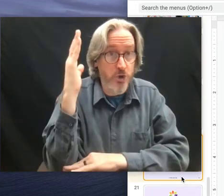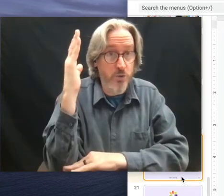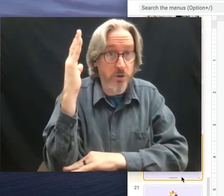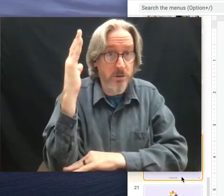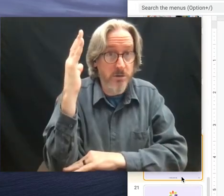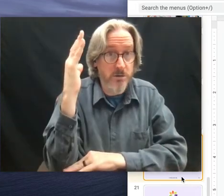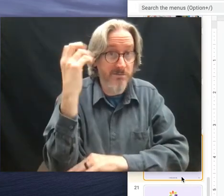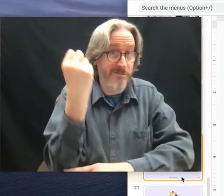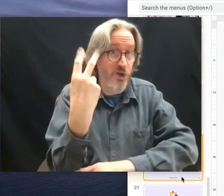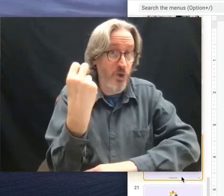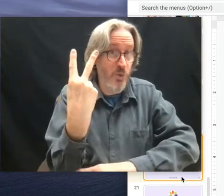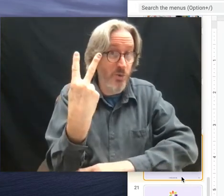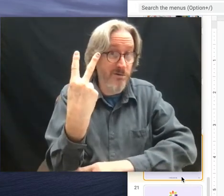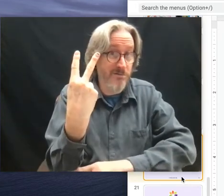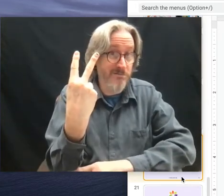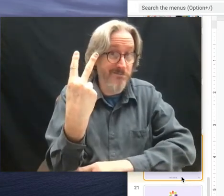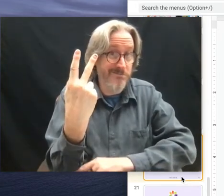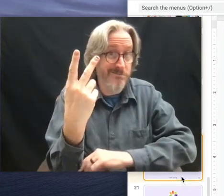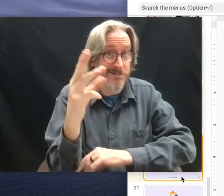Noon,